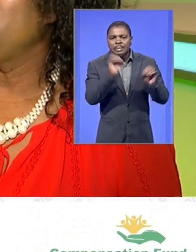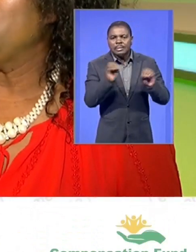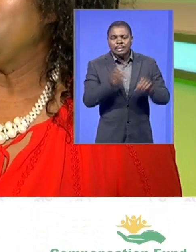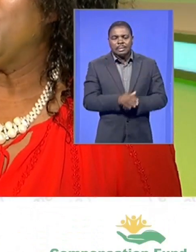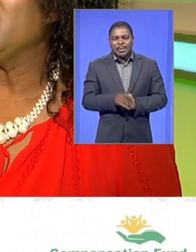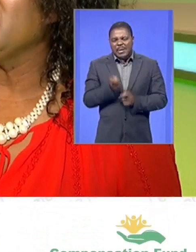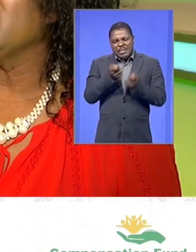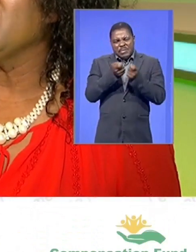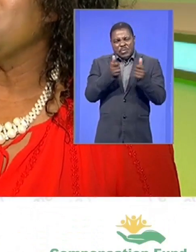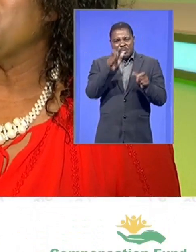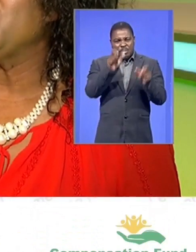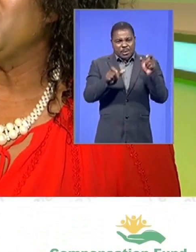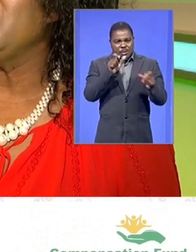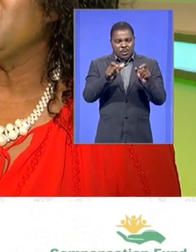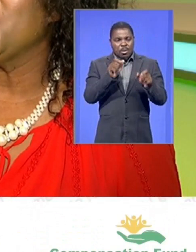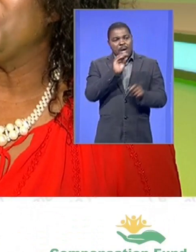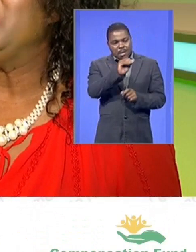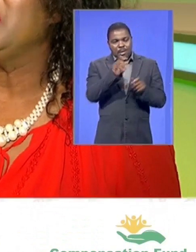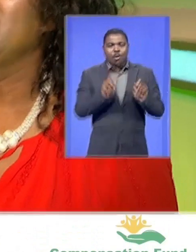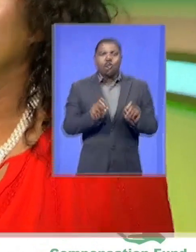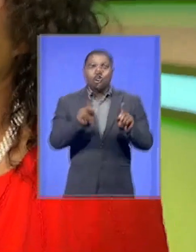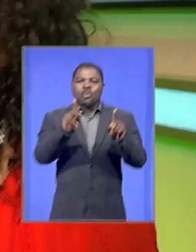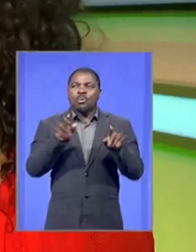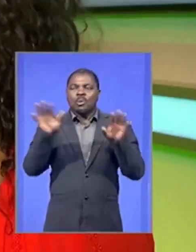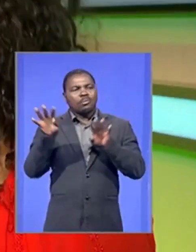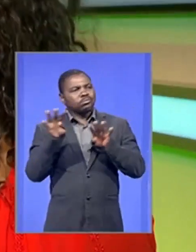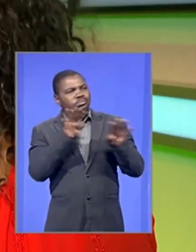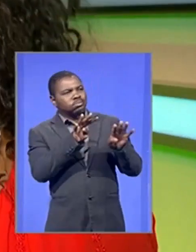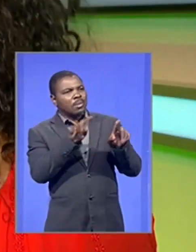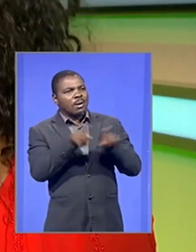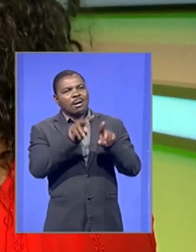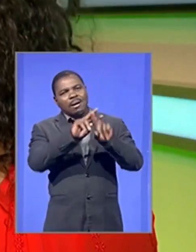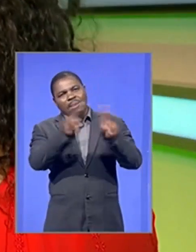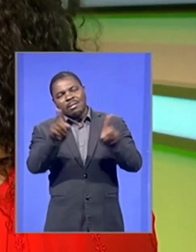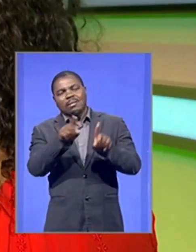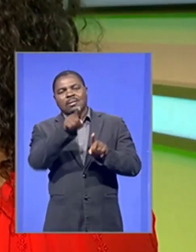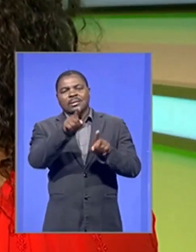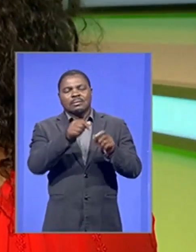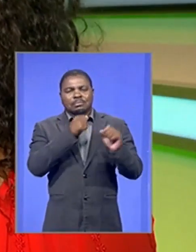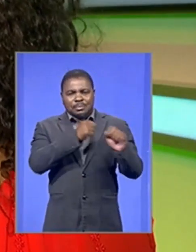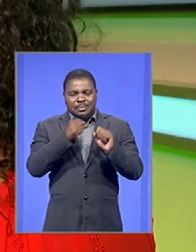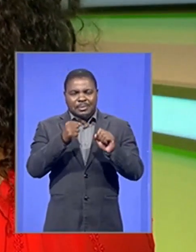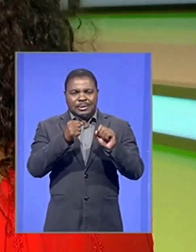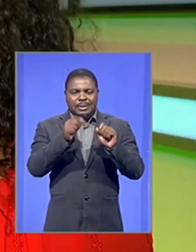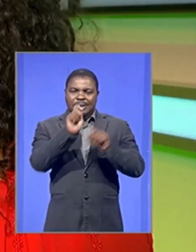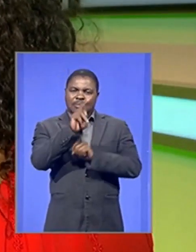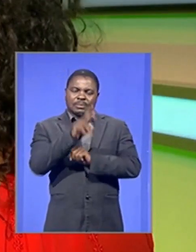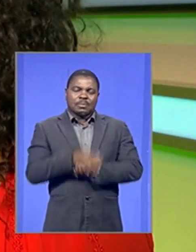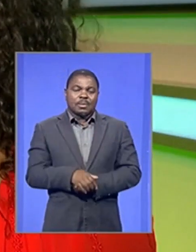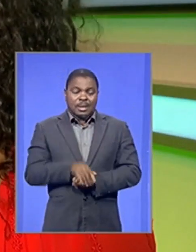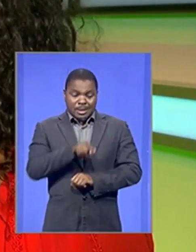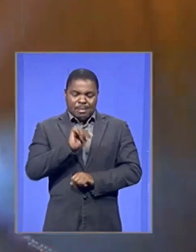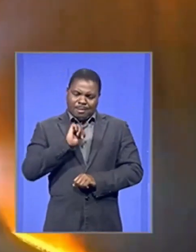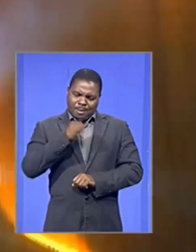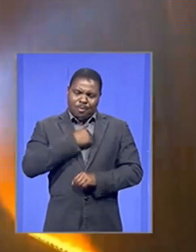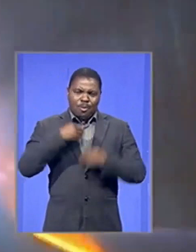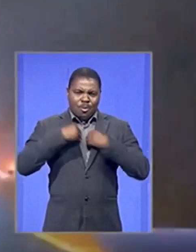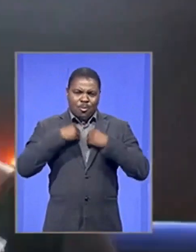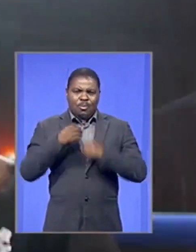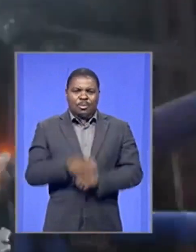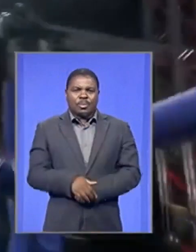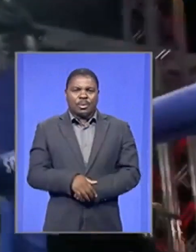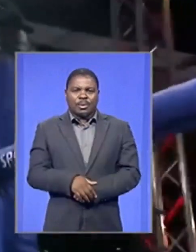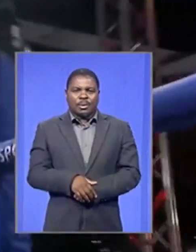very few boxers get an opportunity of being seen on another TVs, but then this is our own.